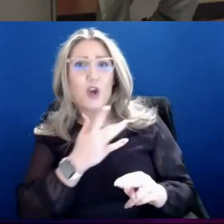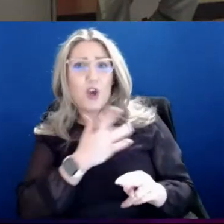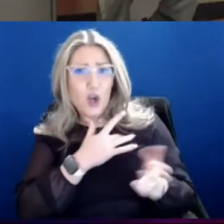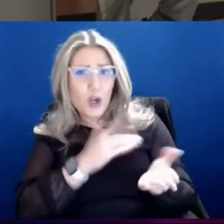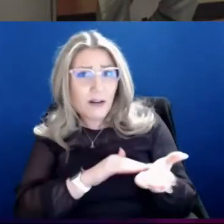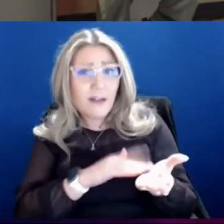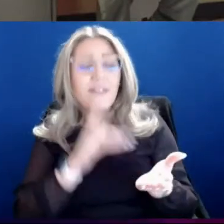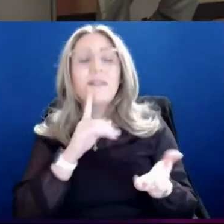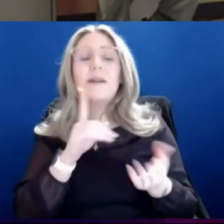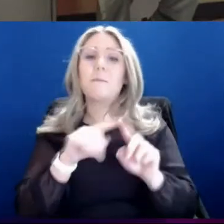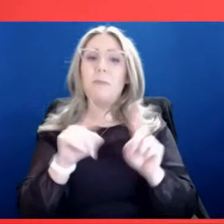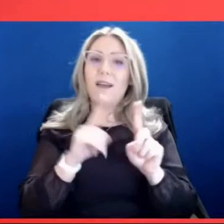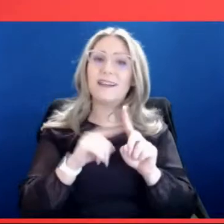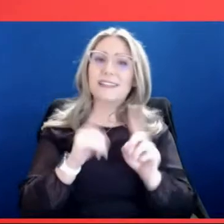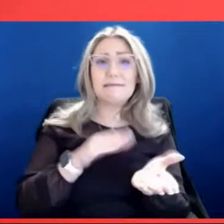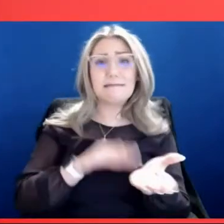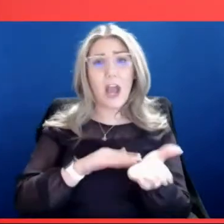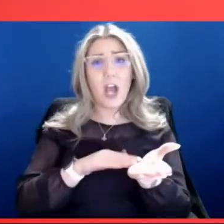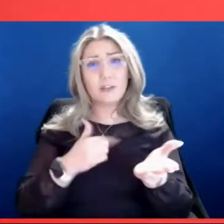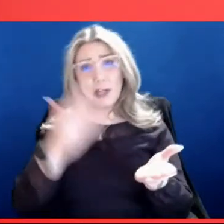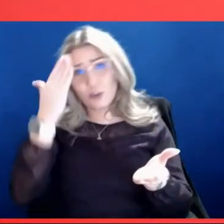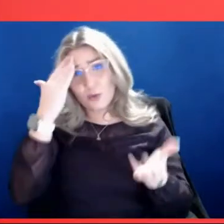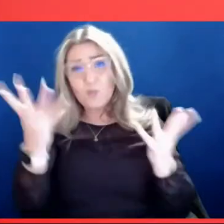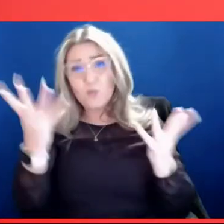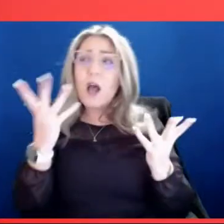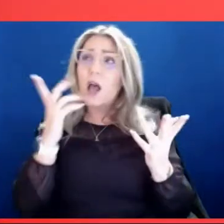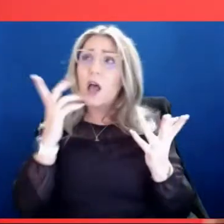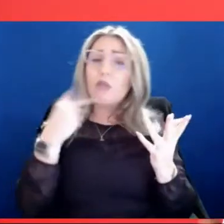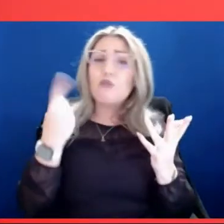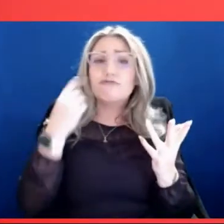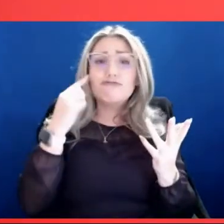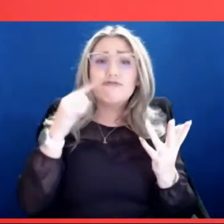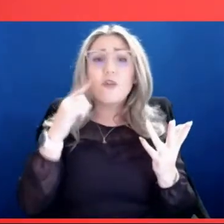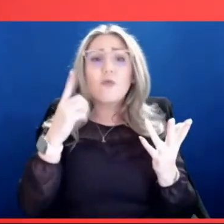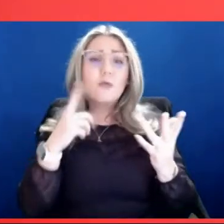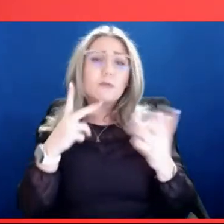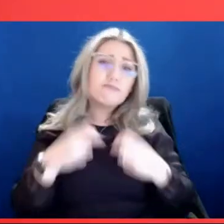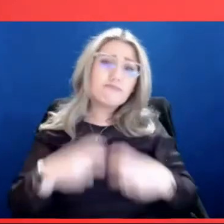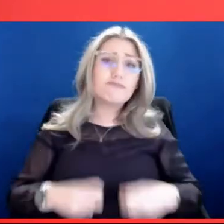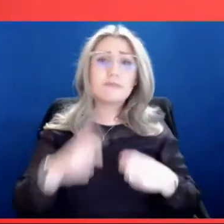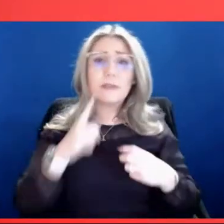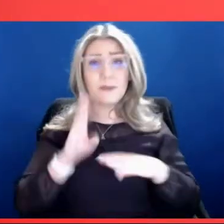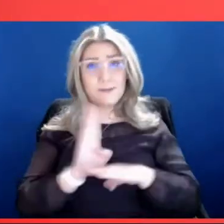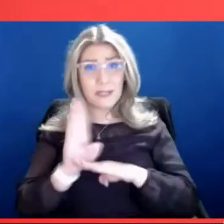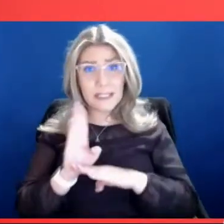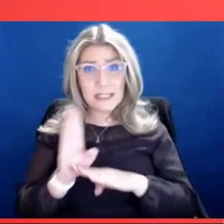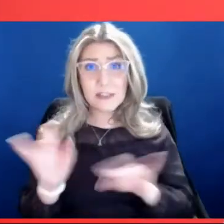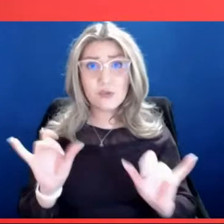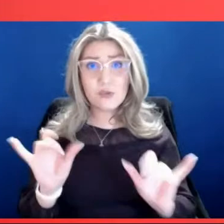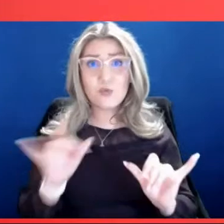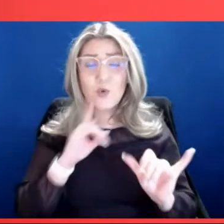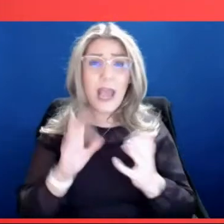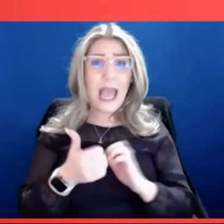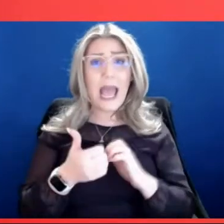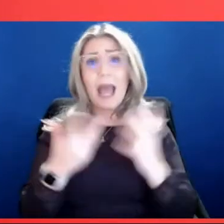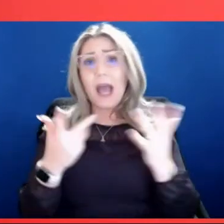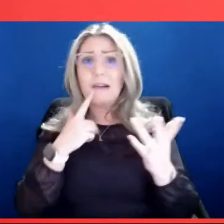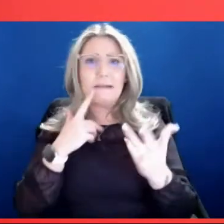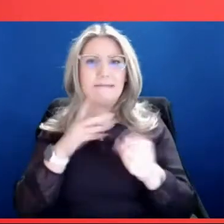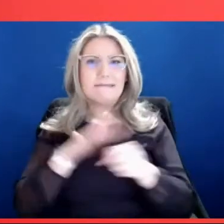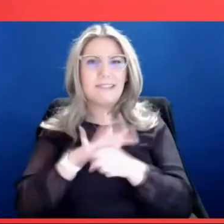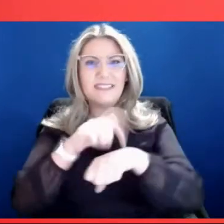physician, you know, I mean, I knew what to look for. I was doing stuff, and I was busy too. I mean, how do I get time to have a